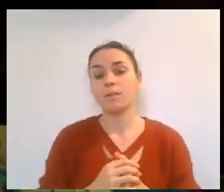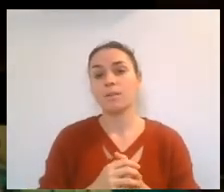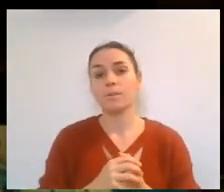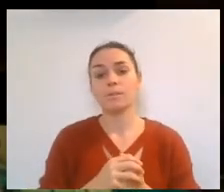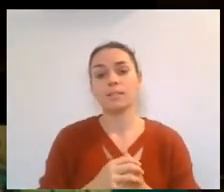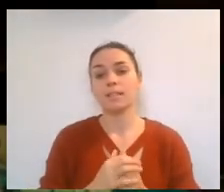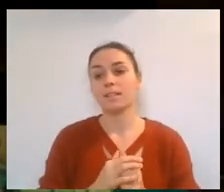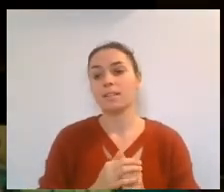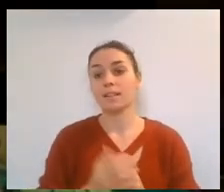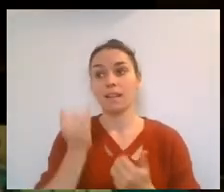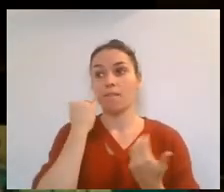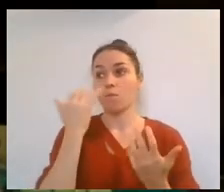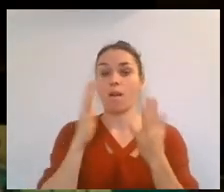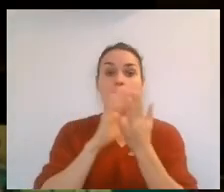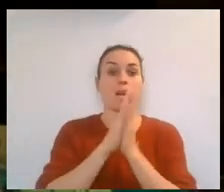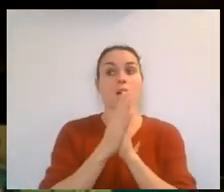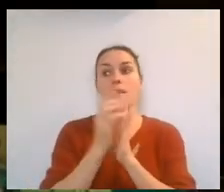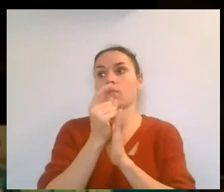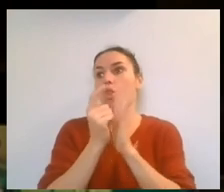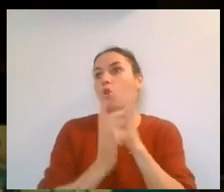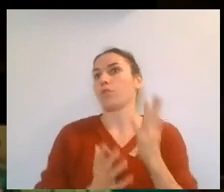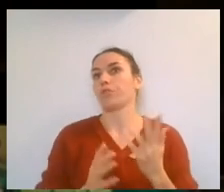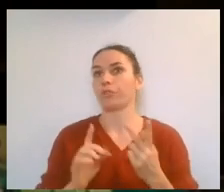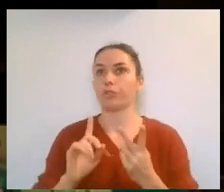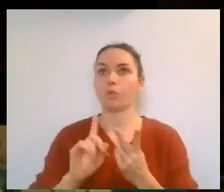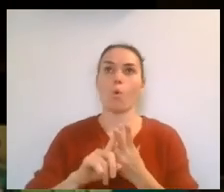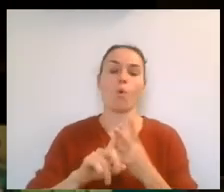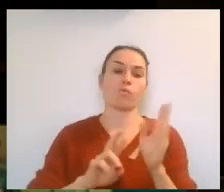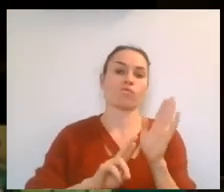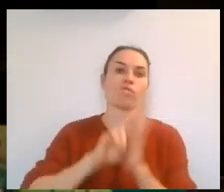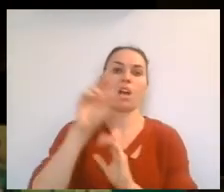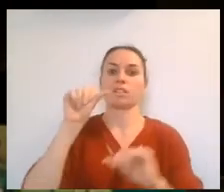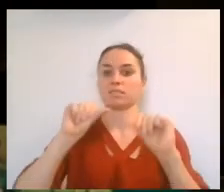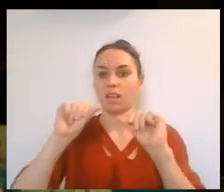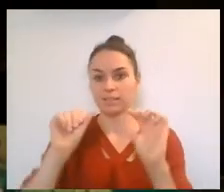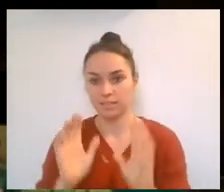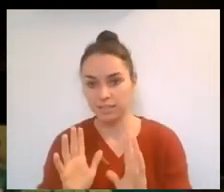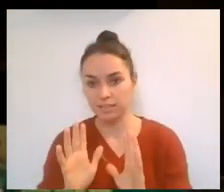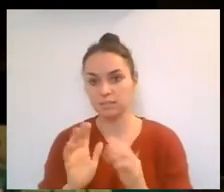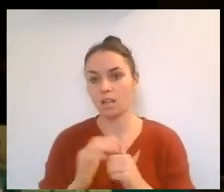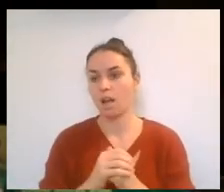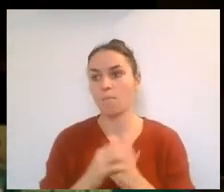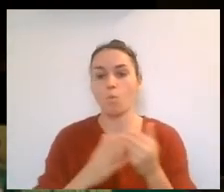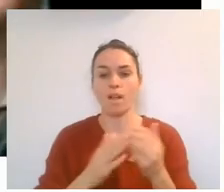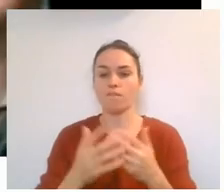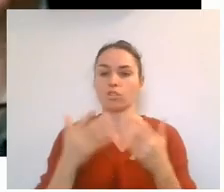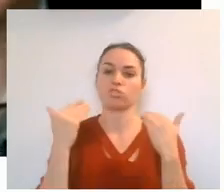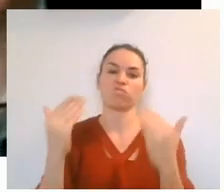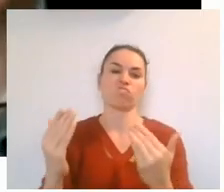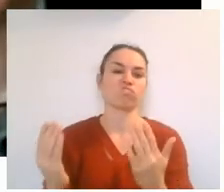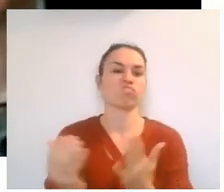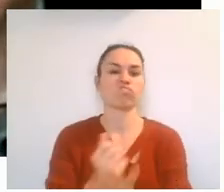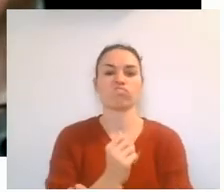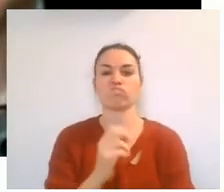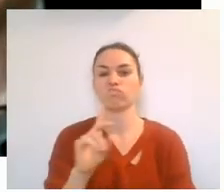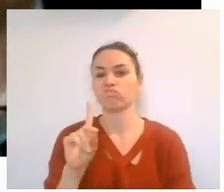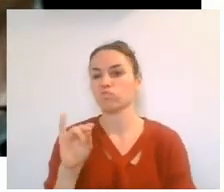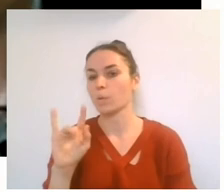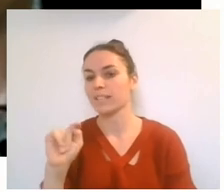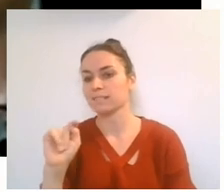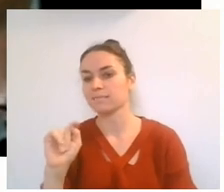if you want to be a lawyer or whatever, rocket scientist, go for it. Well, I think that's great, because I think there